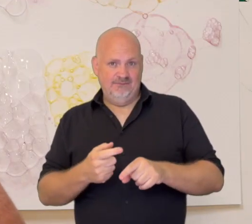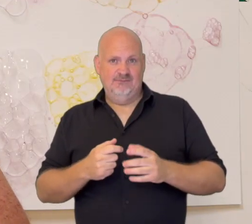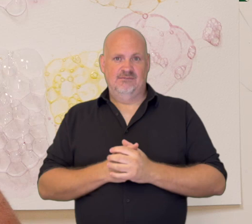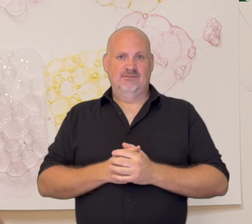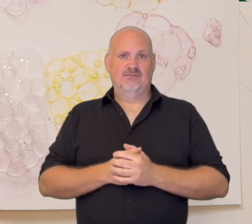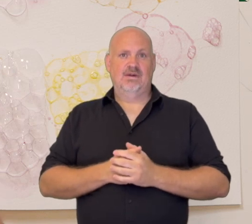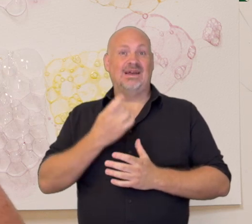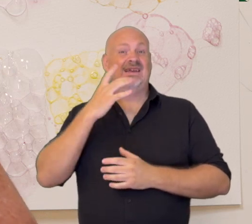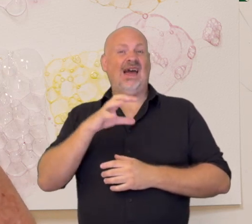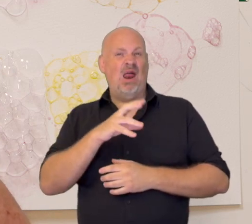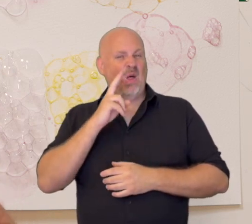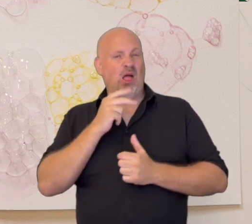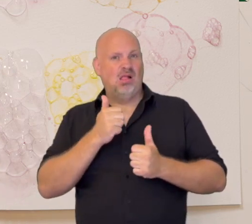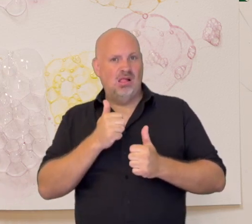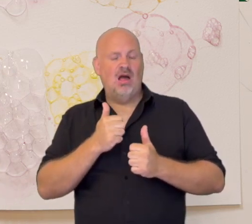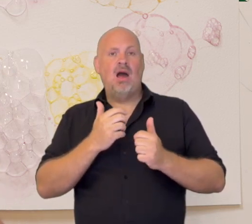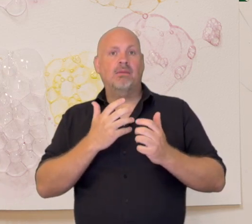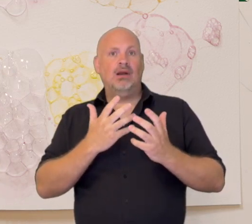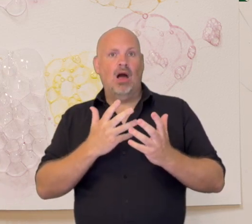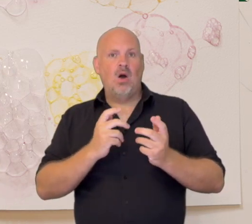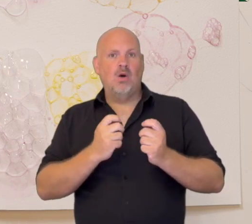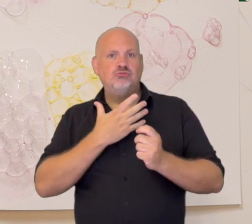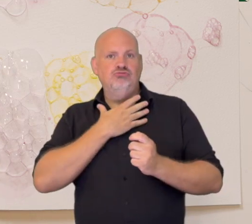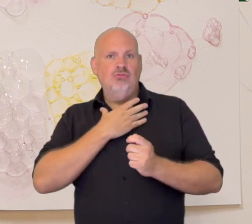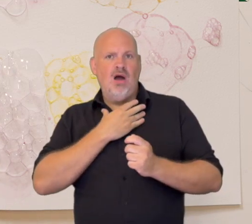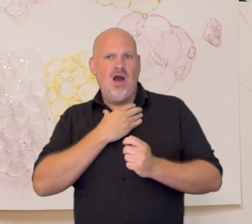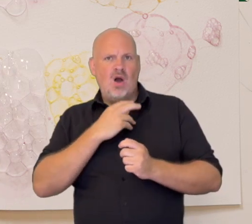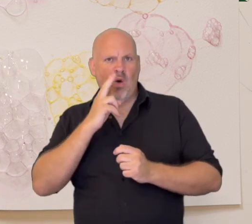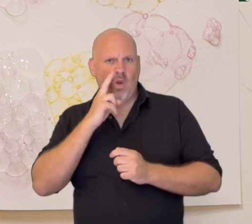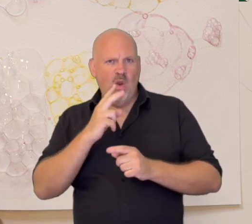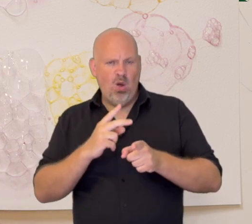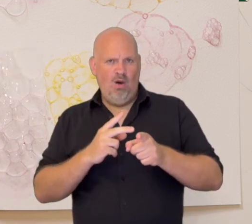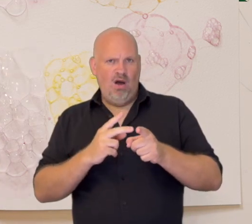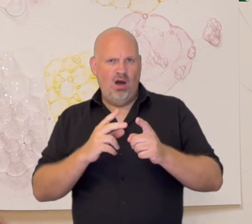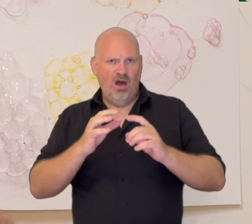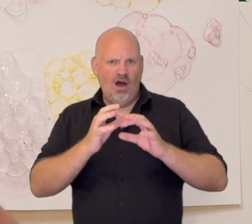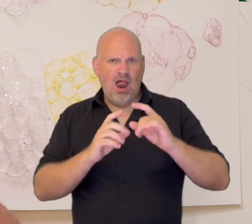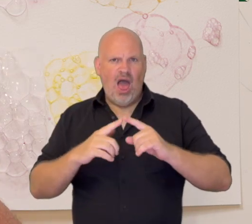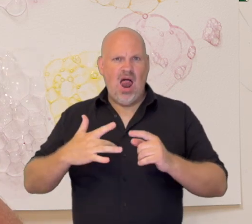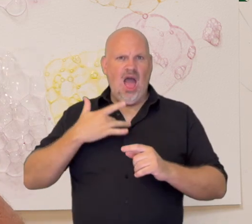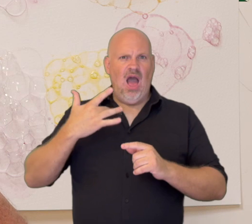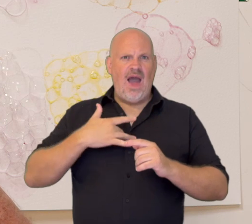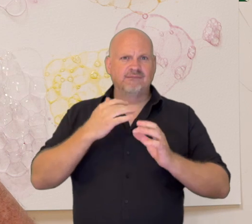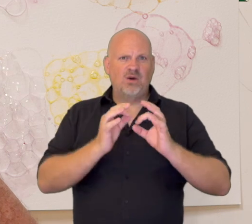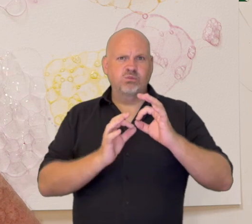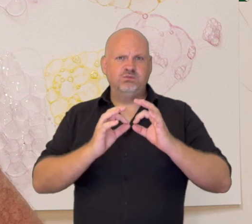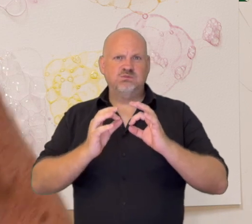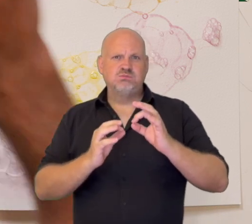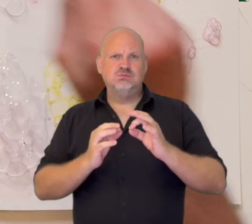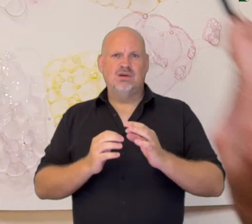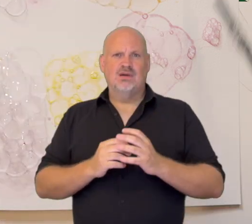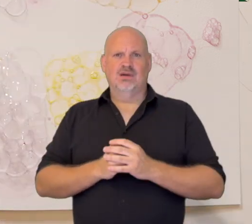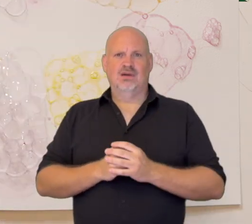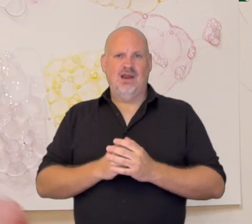that impressive, but now that it's drying, it looks really biological. It looks like it's alive. Maybe it's a flower. And these are